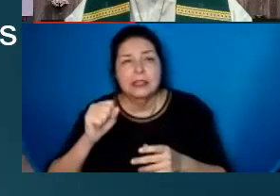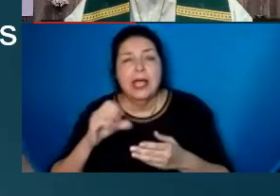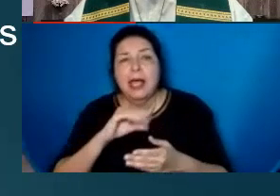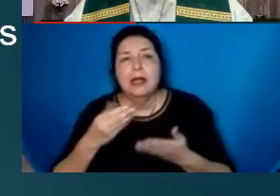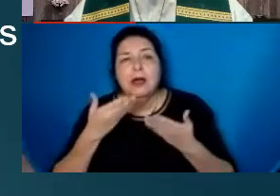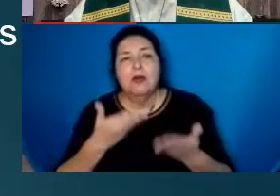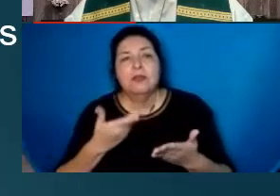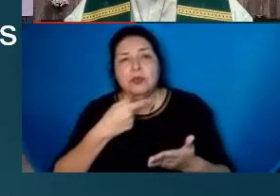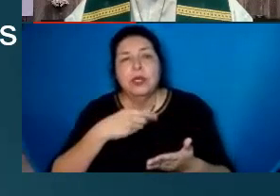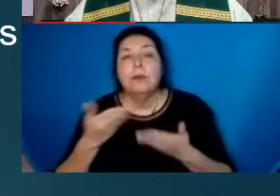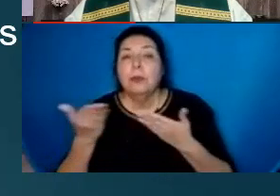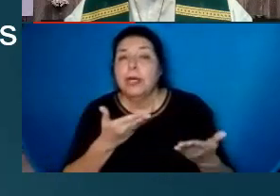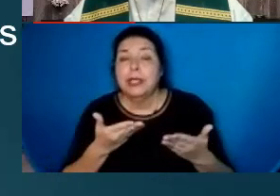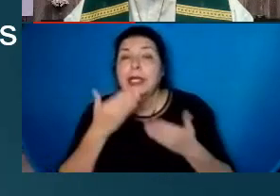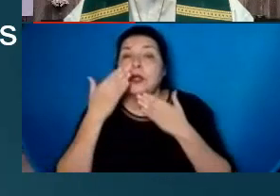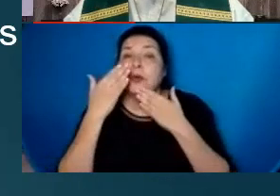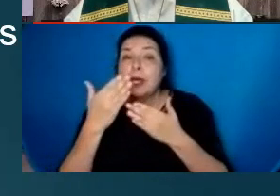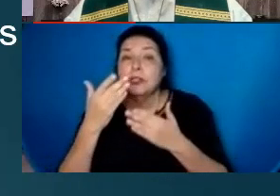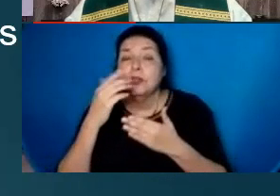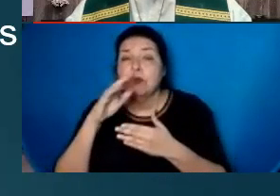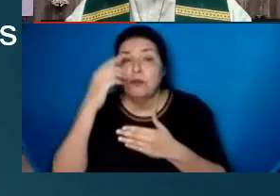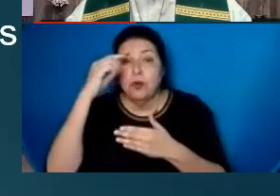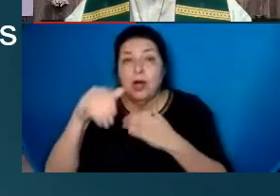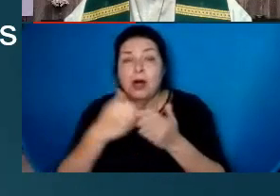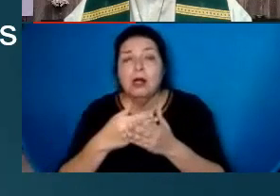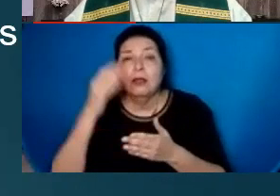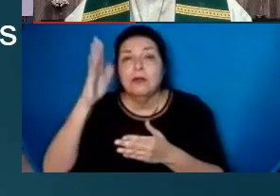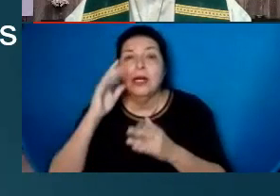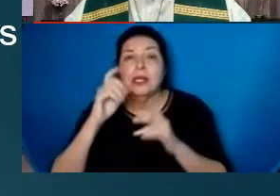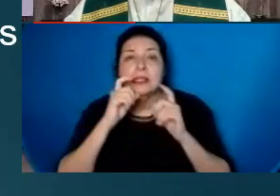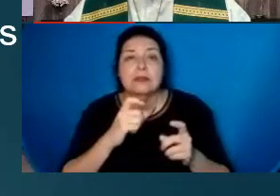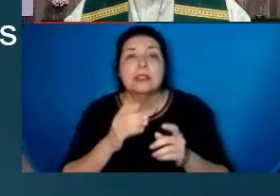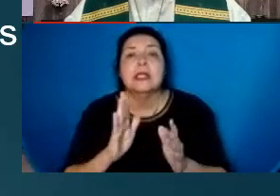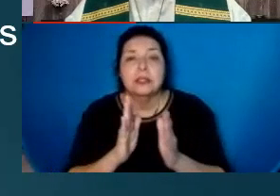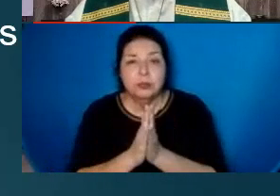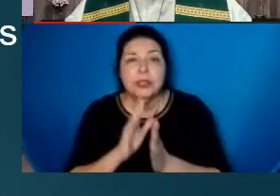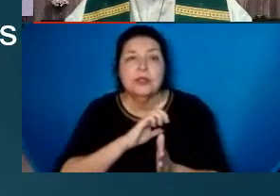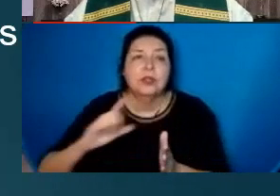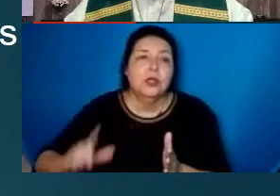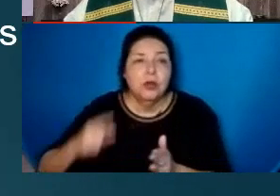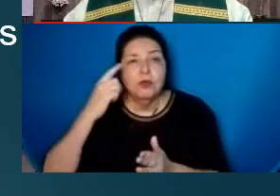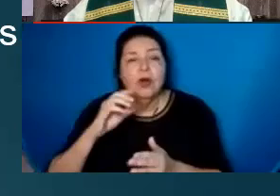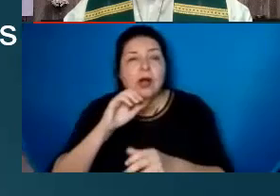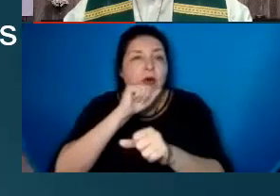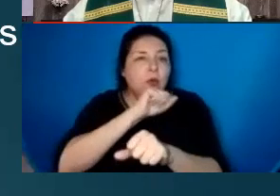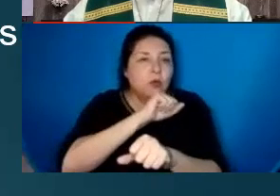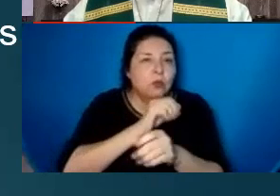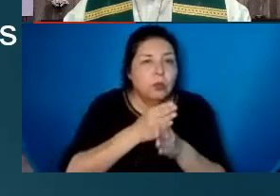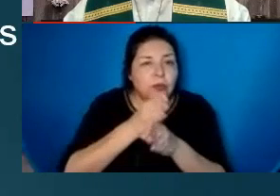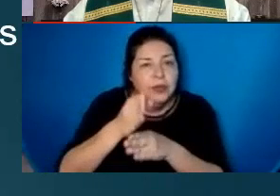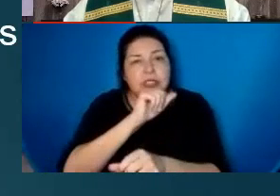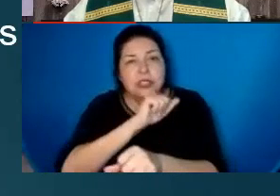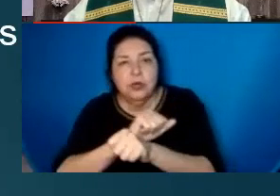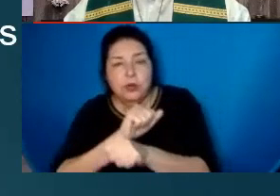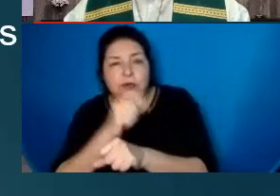all of God's gifts, let us pray to the Lord. For our vocations and occupations, for the gift